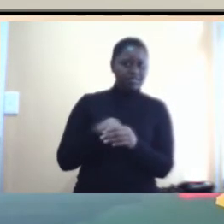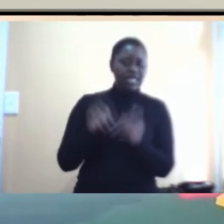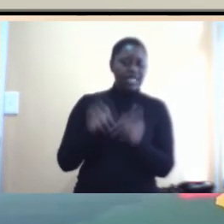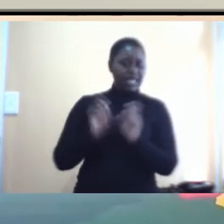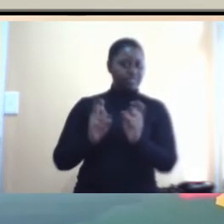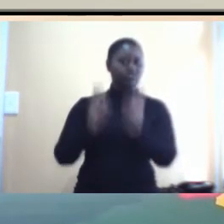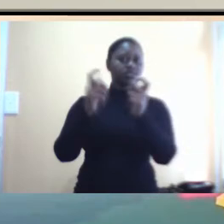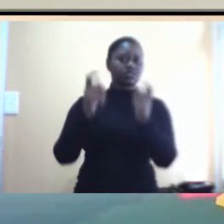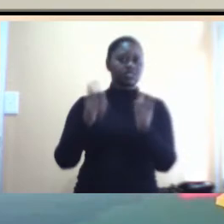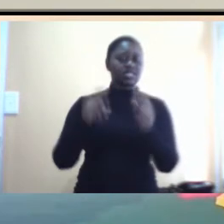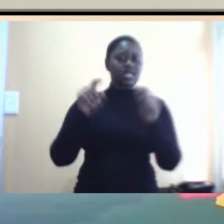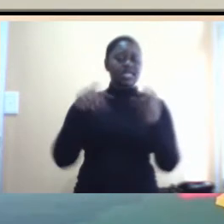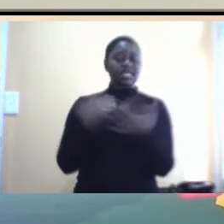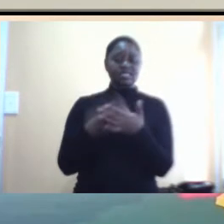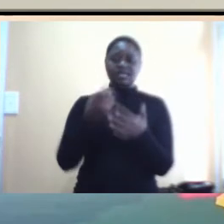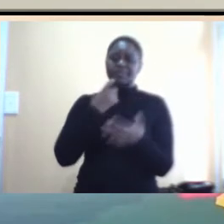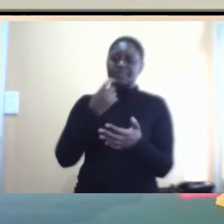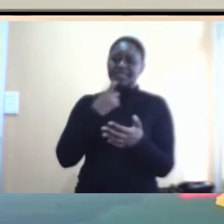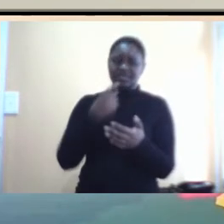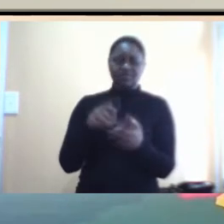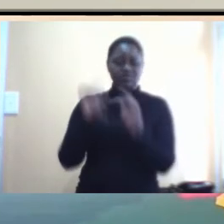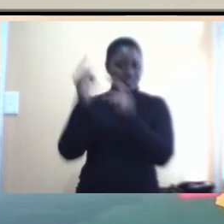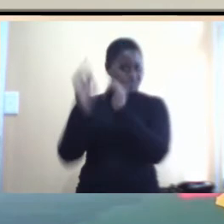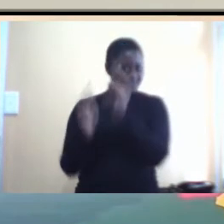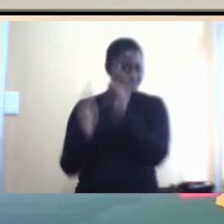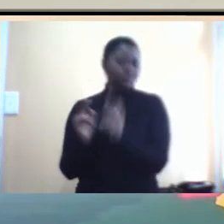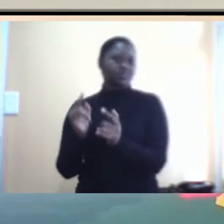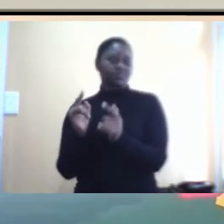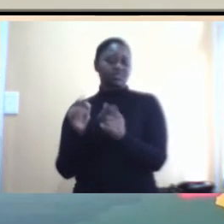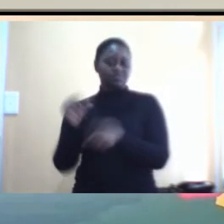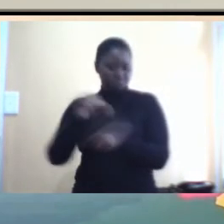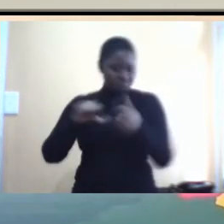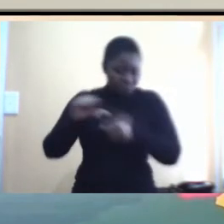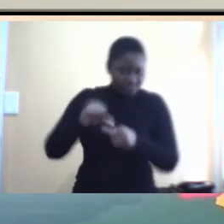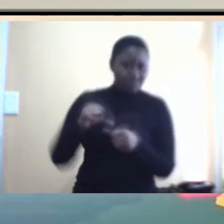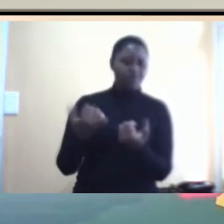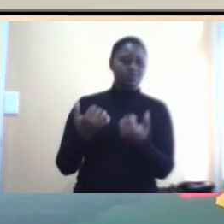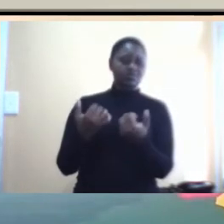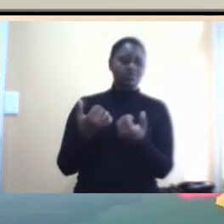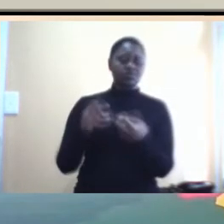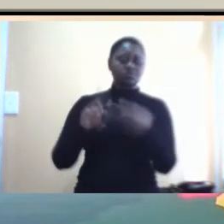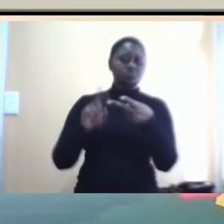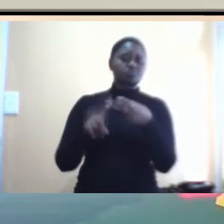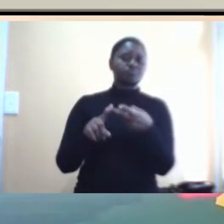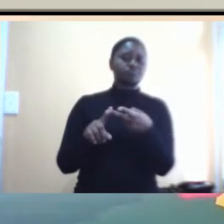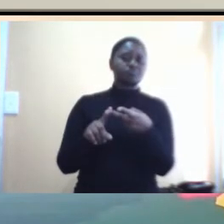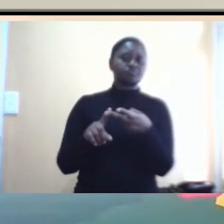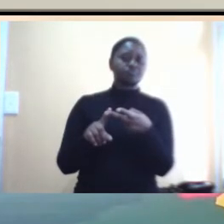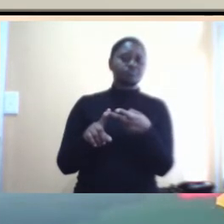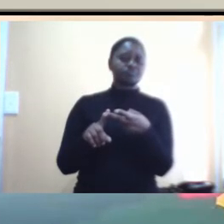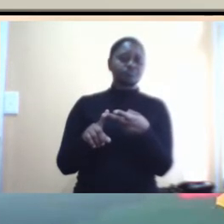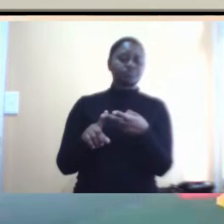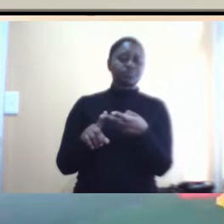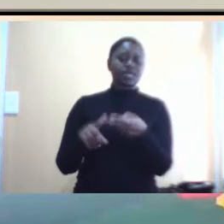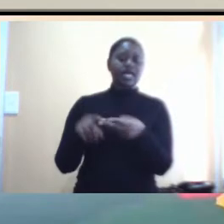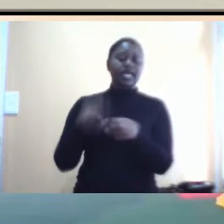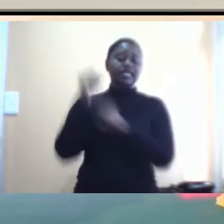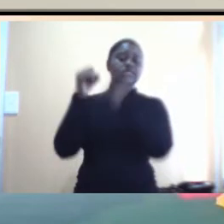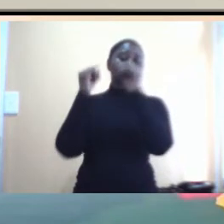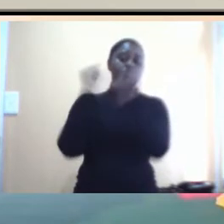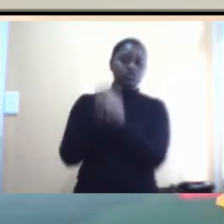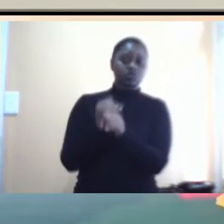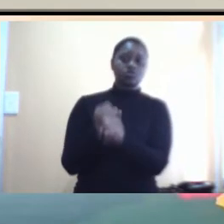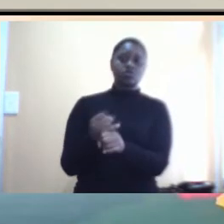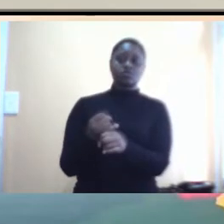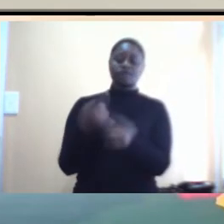urgently, it can easily become the seed of social upheavals and also a major national